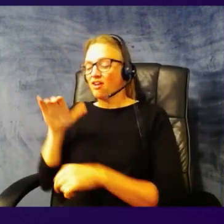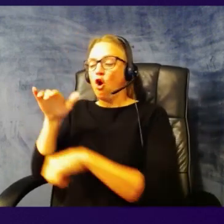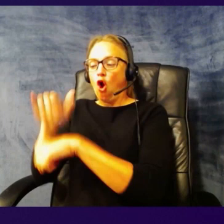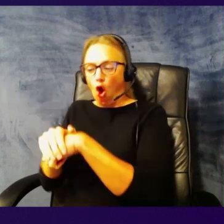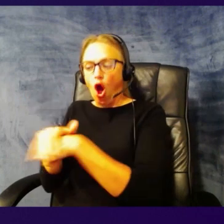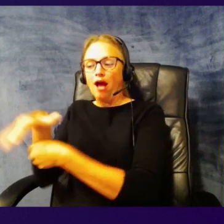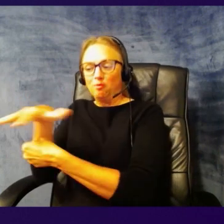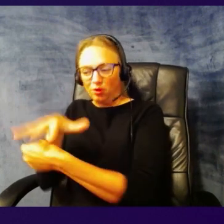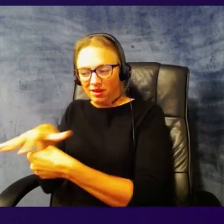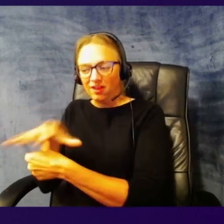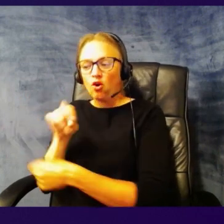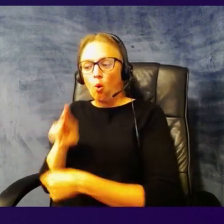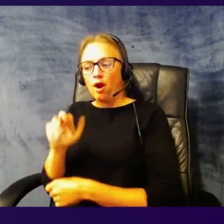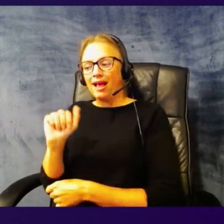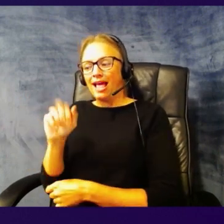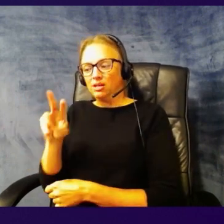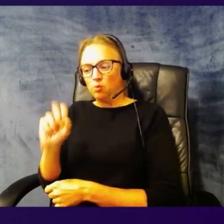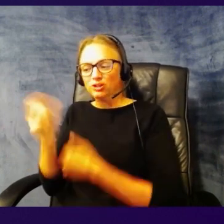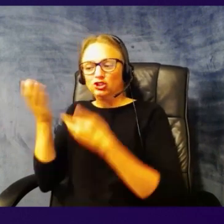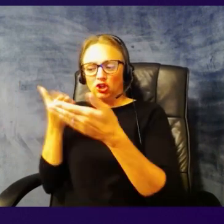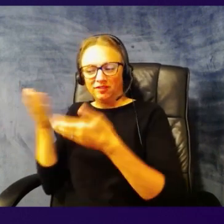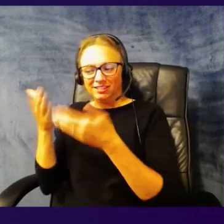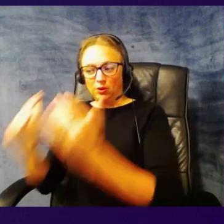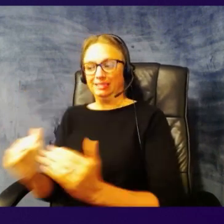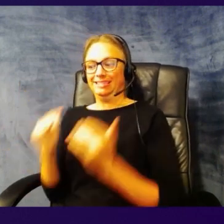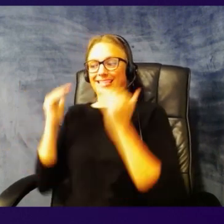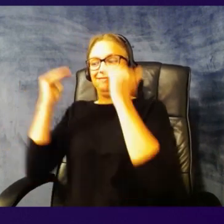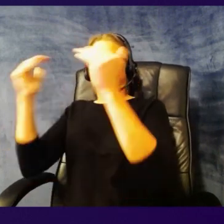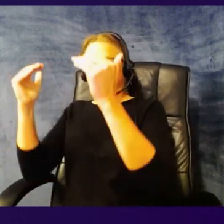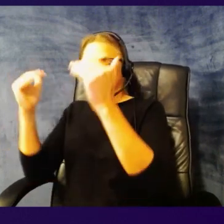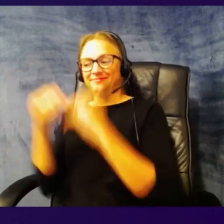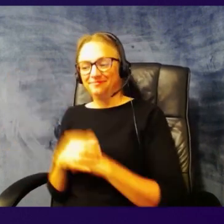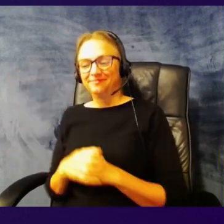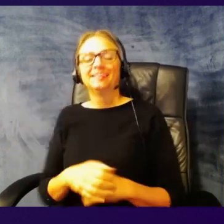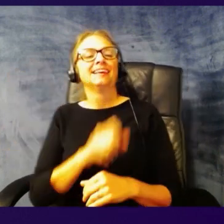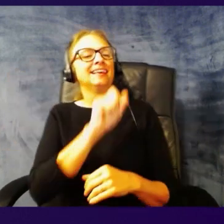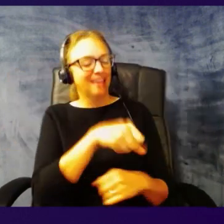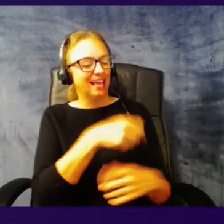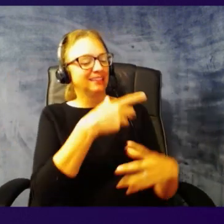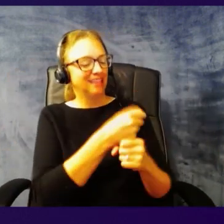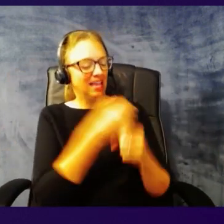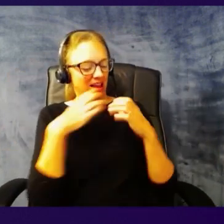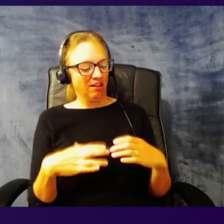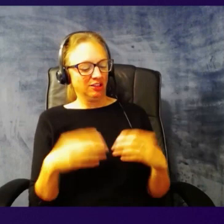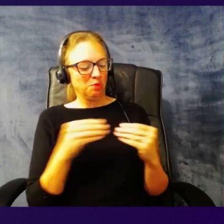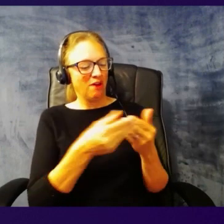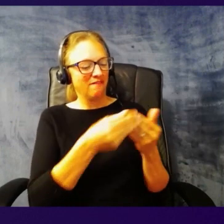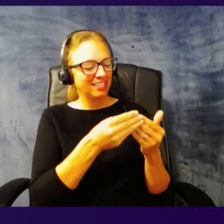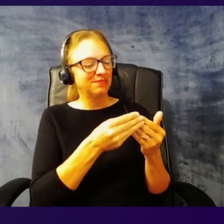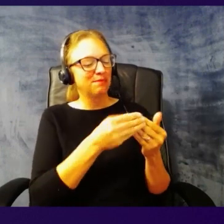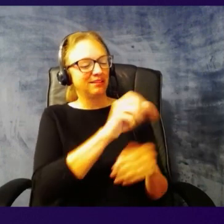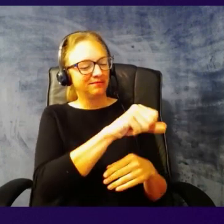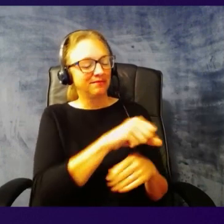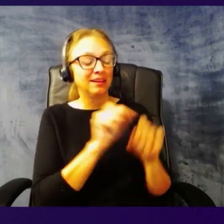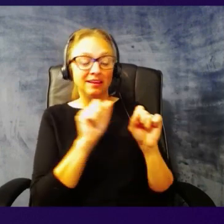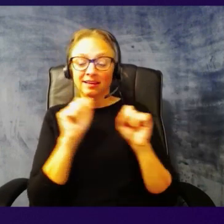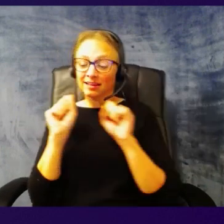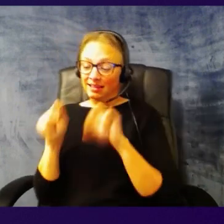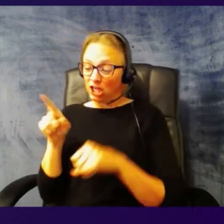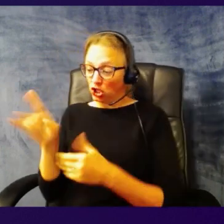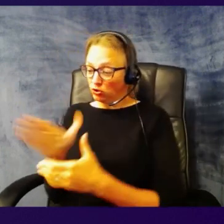AWS service. So it's kind of the next logical step. Yep, giving our customers more flexibility, absolutely. So can you share any specific